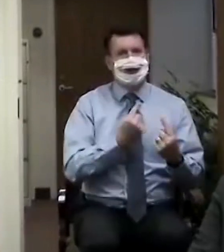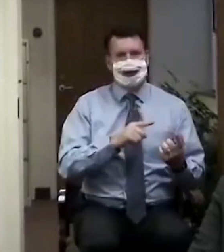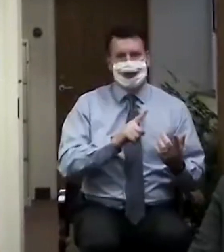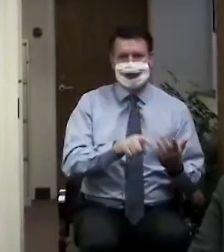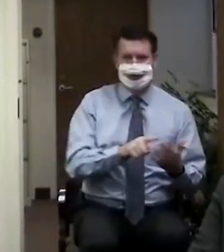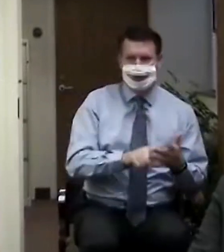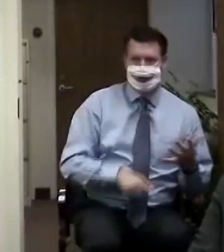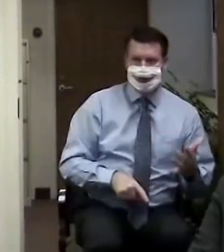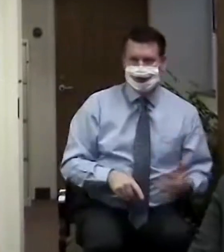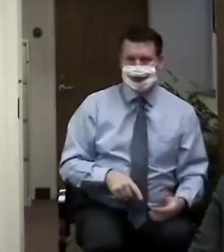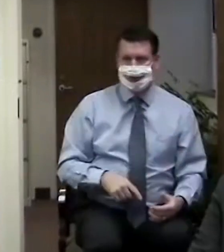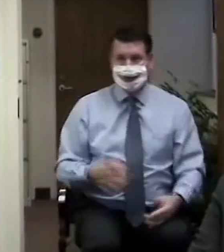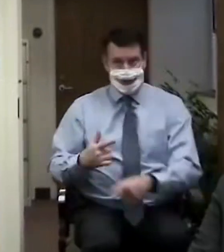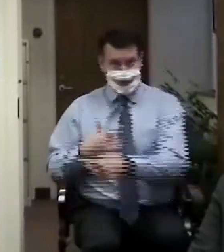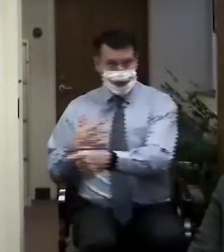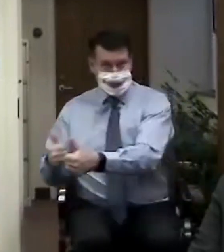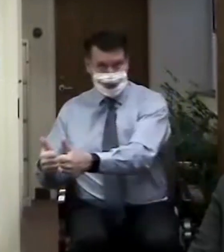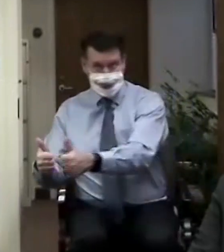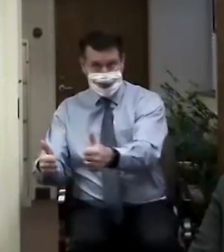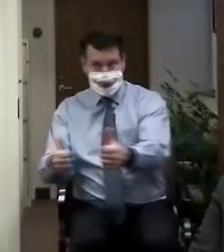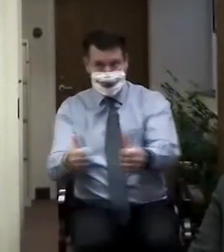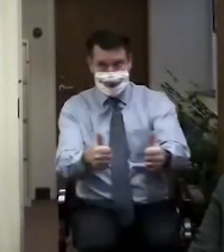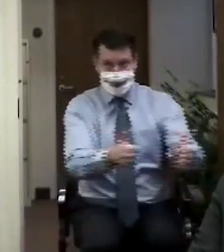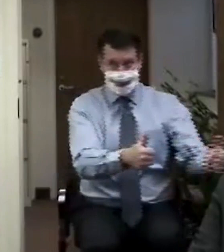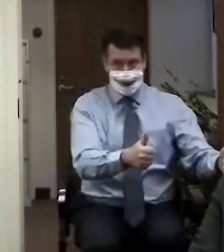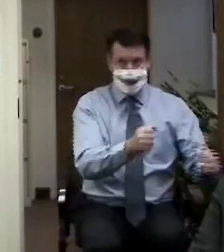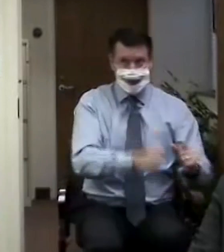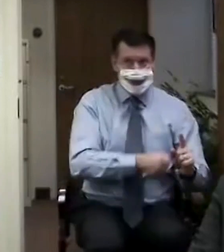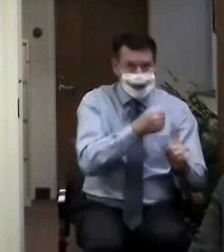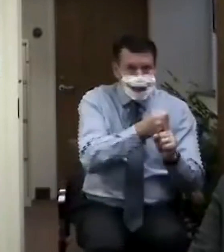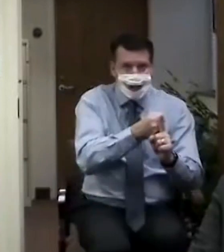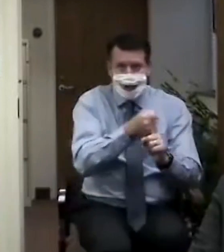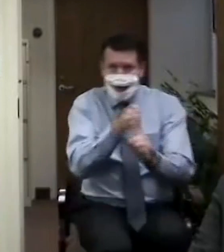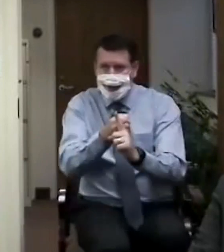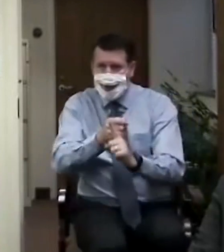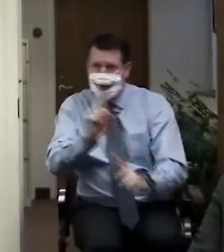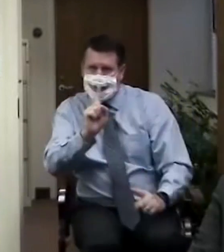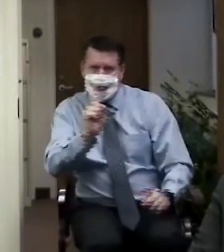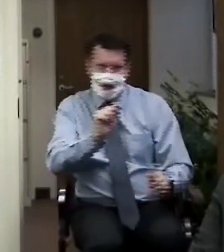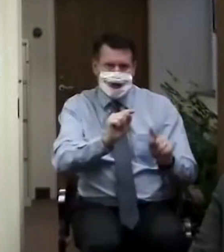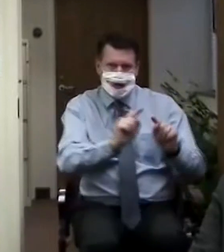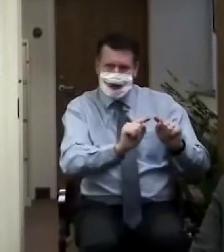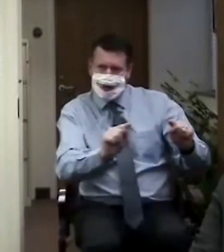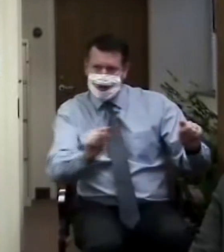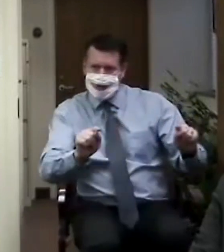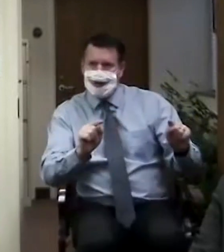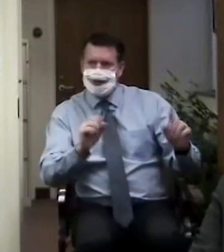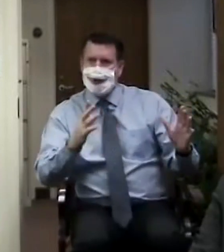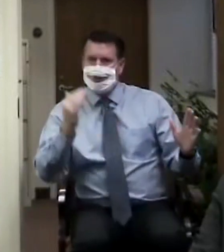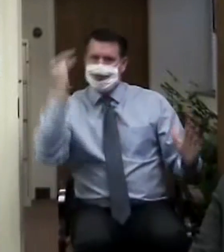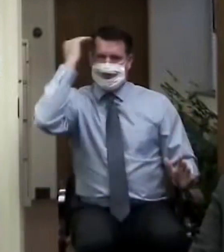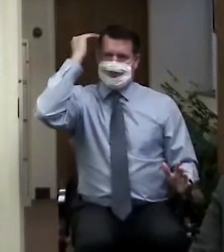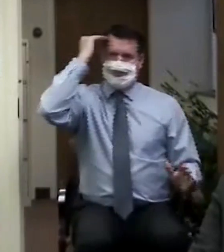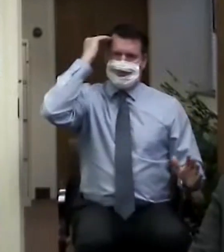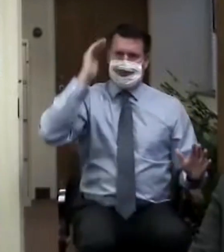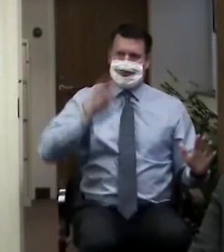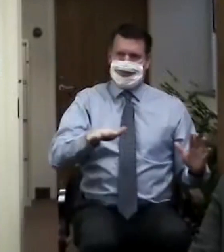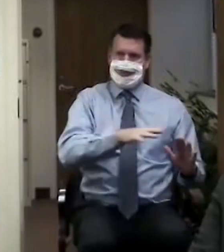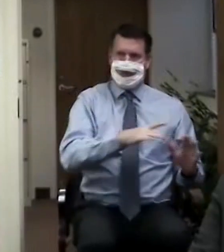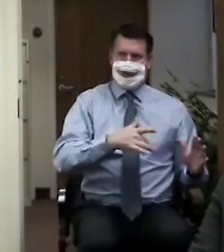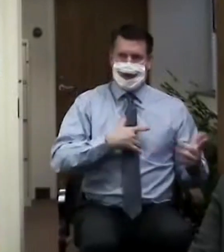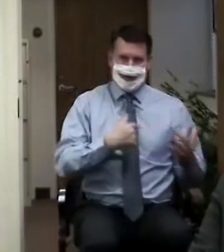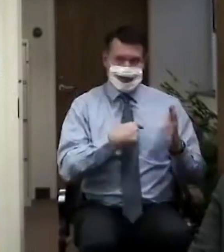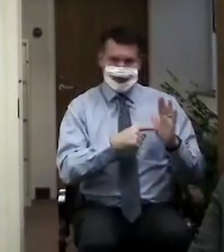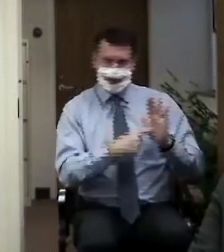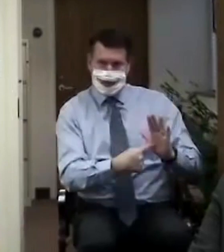investigate with the Monroe County Health Department as to what's going on there. So we have all these early warning signs of something happening. And